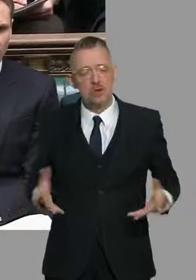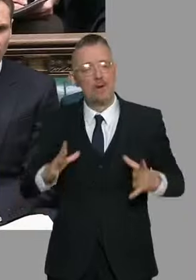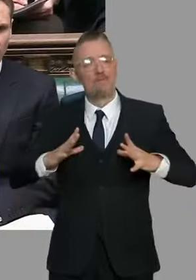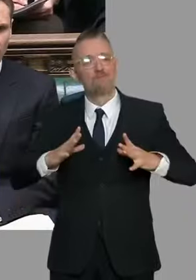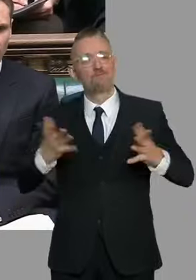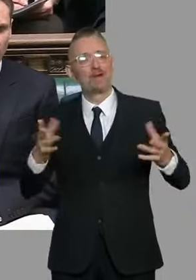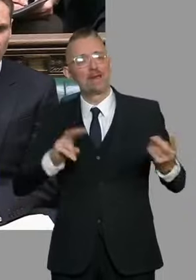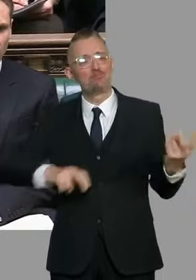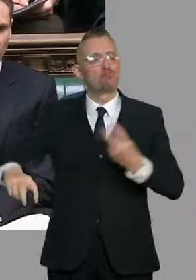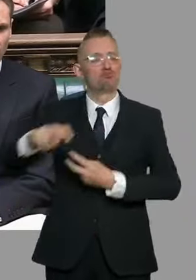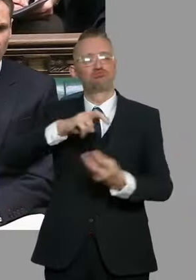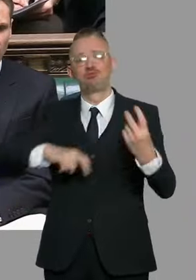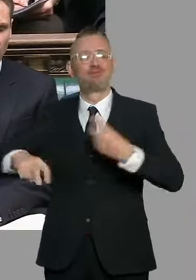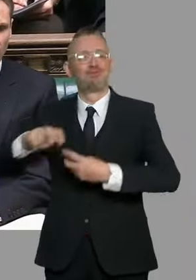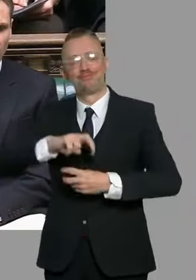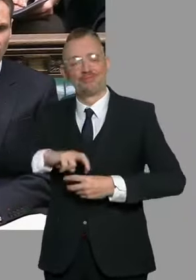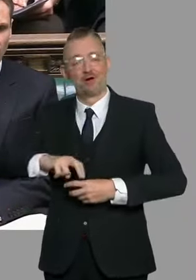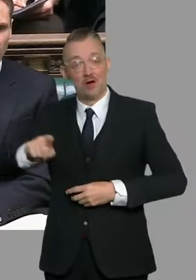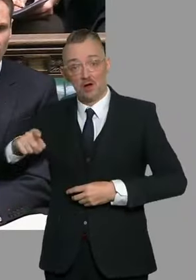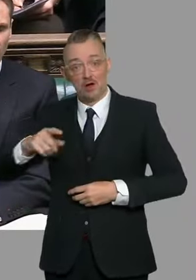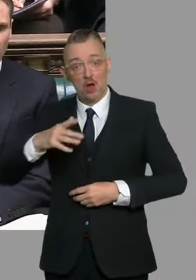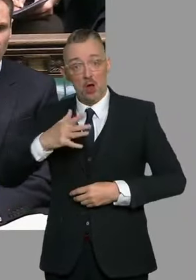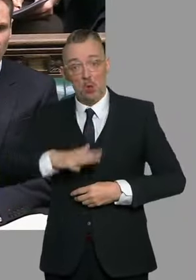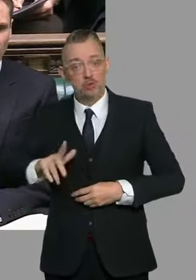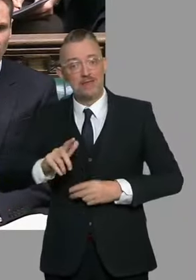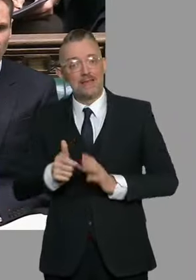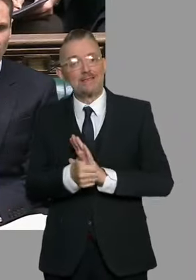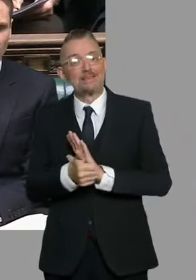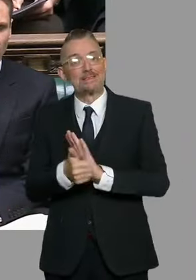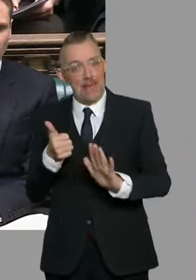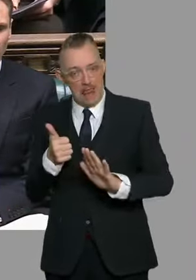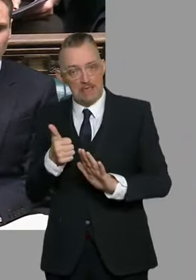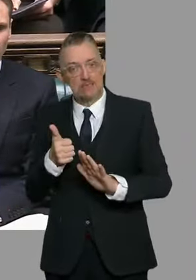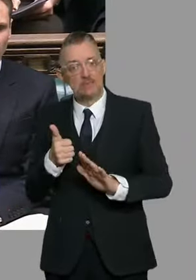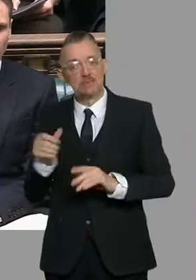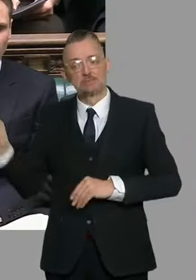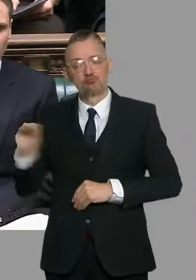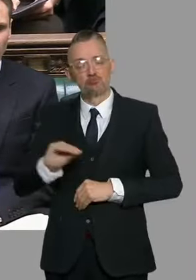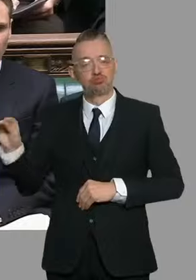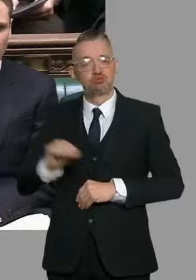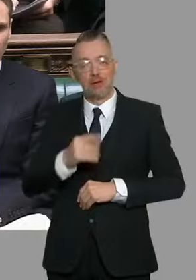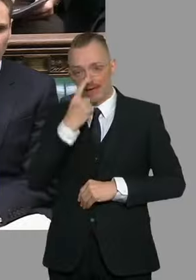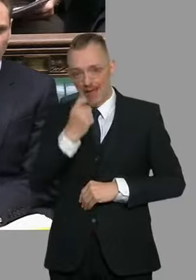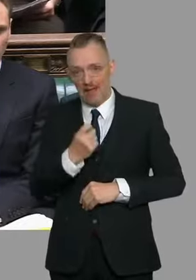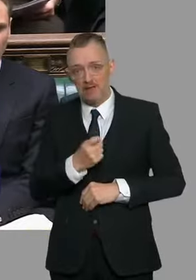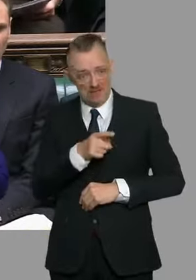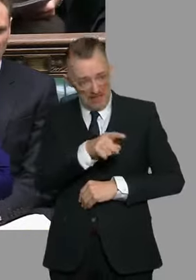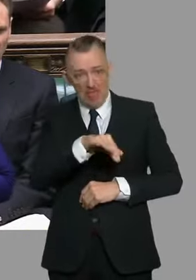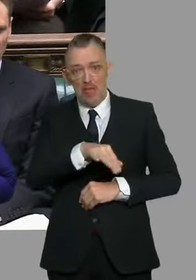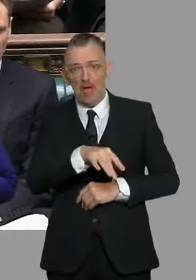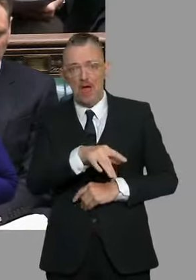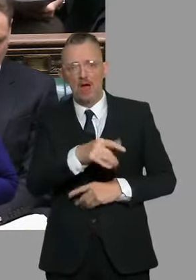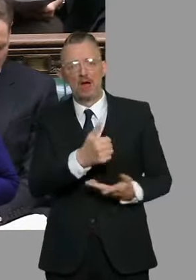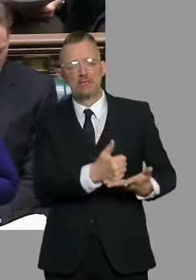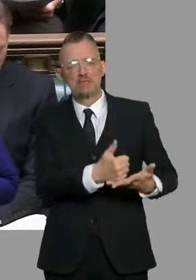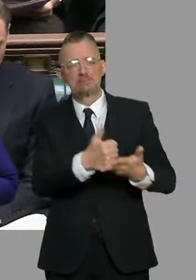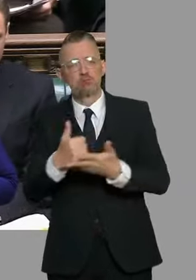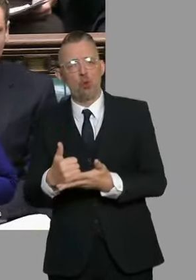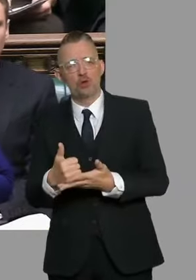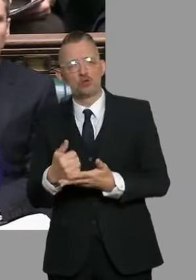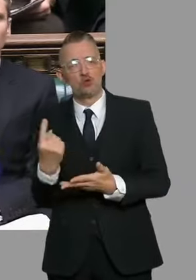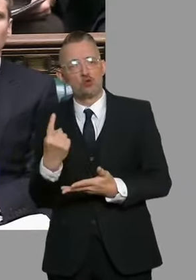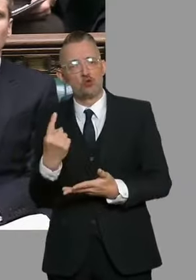skilled migration. He was there supporting all of the people who should not have been in this country. He wanted us to